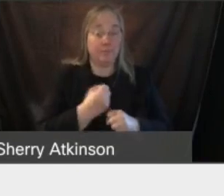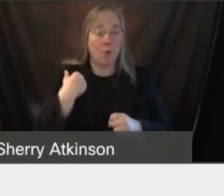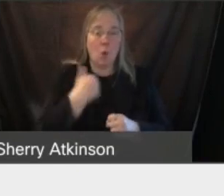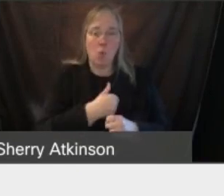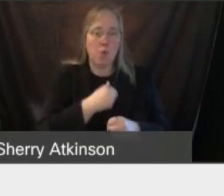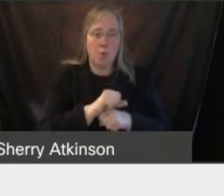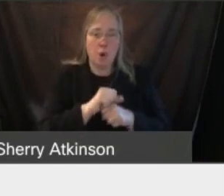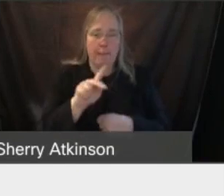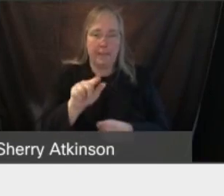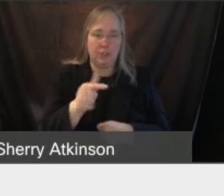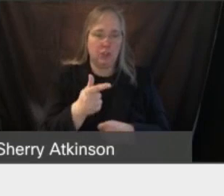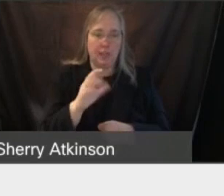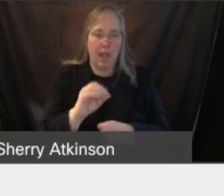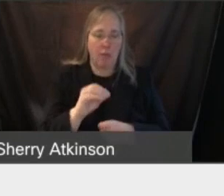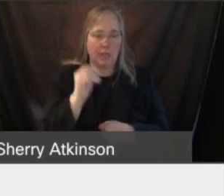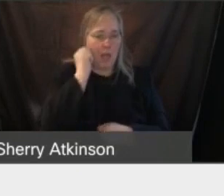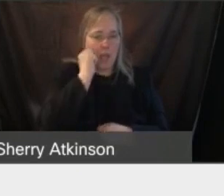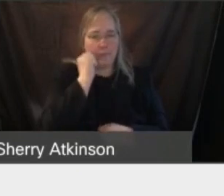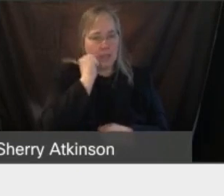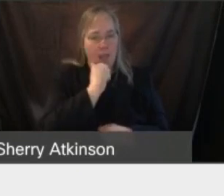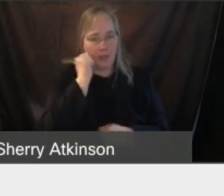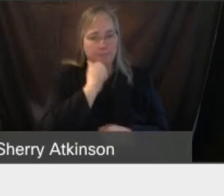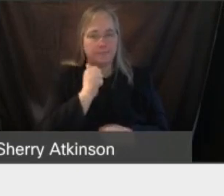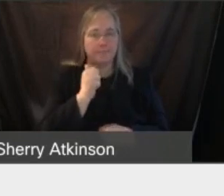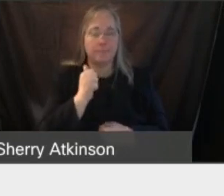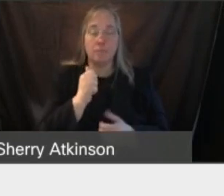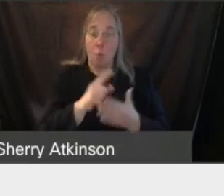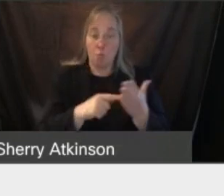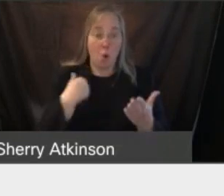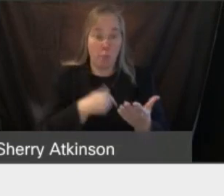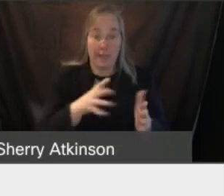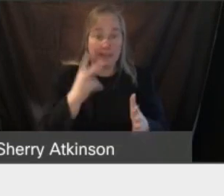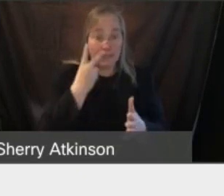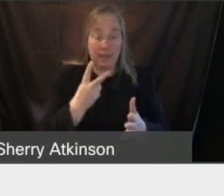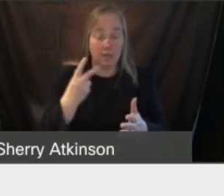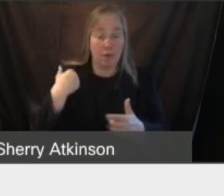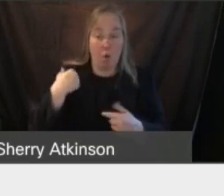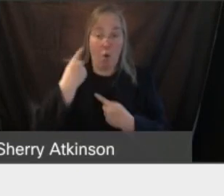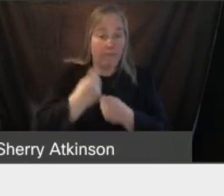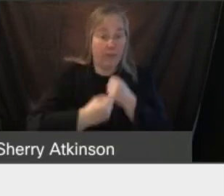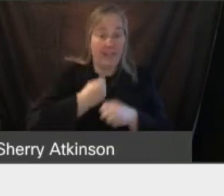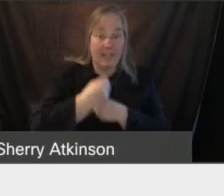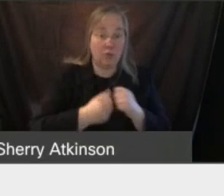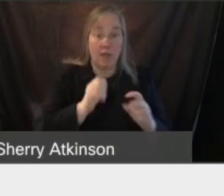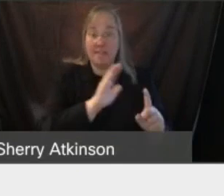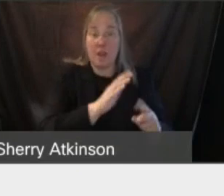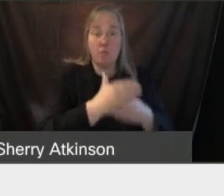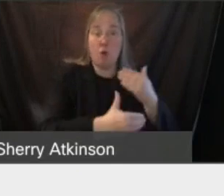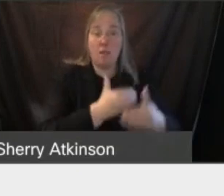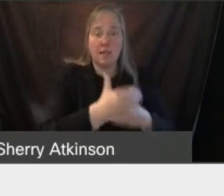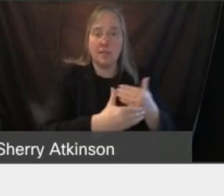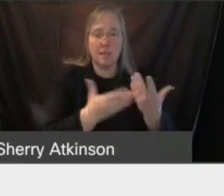in Prince George's County on a daily basis. What we had seen over the years is that their process had just become